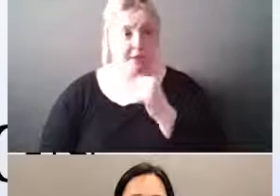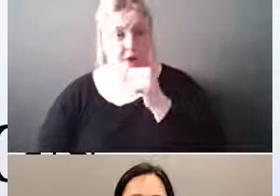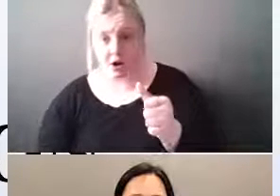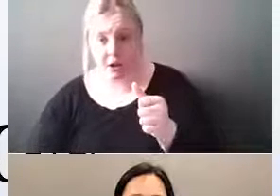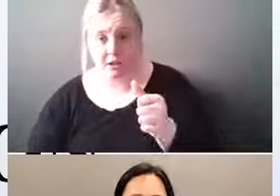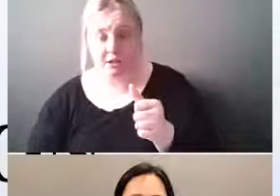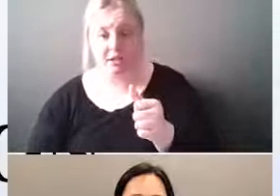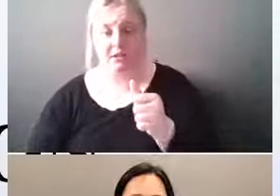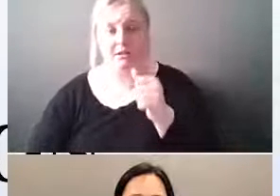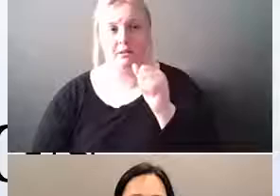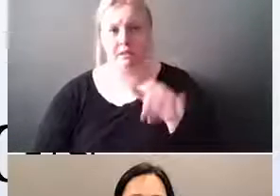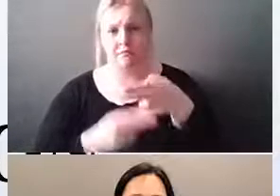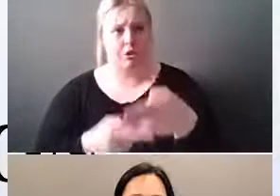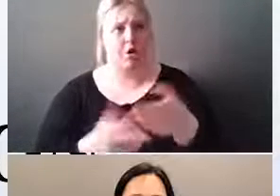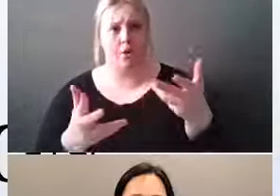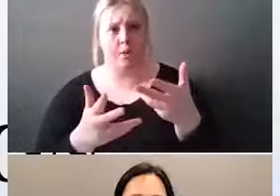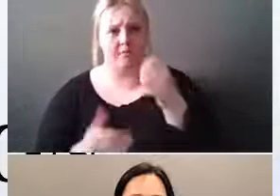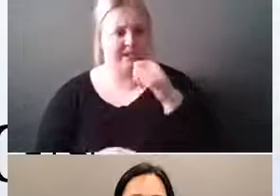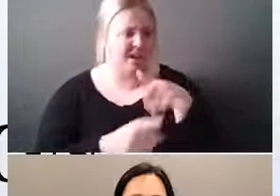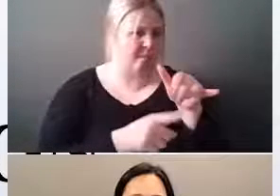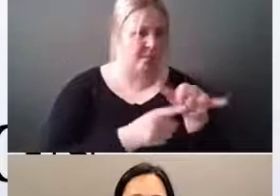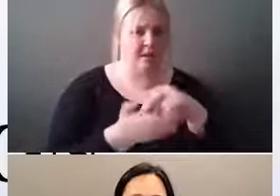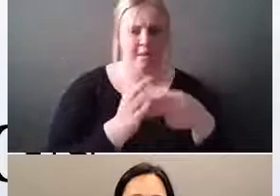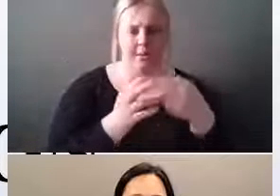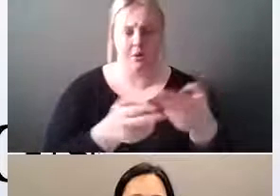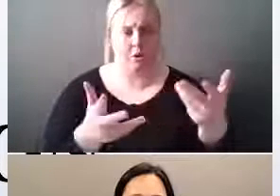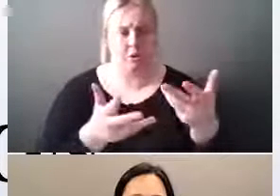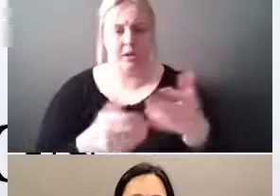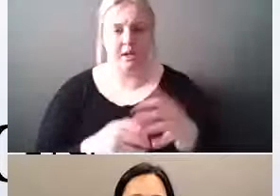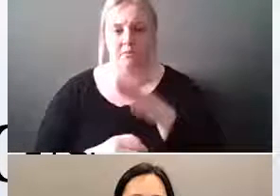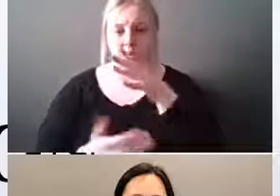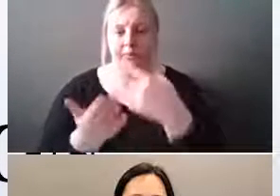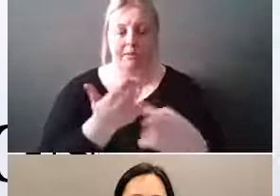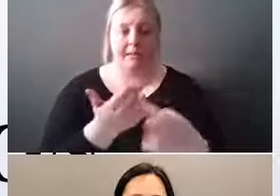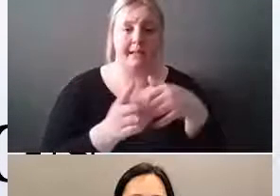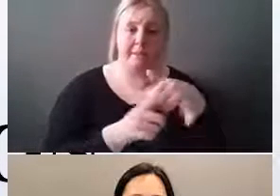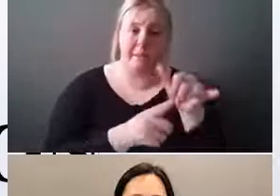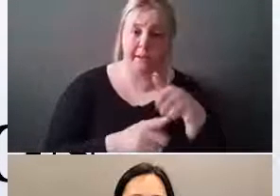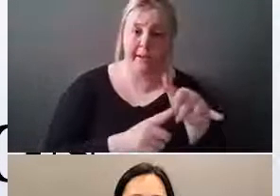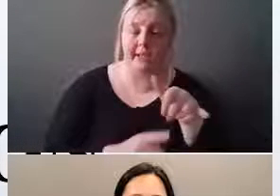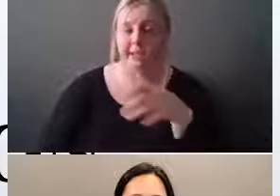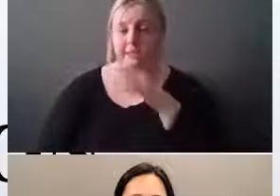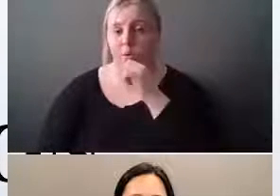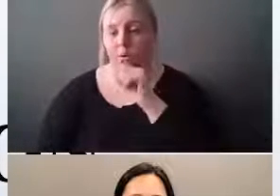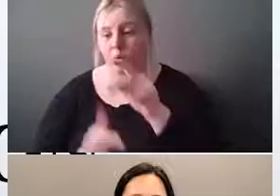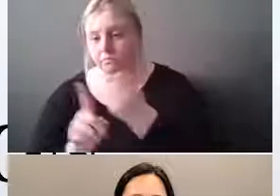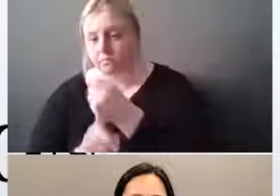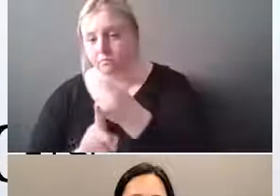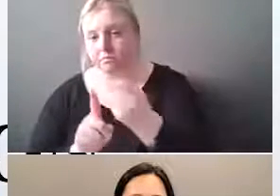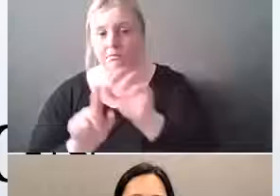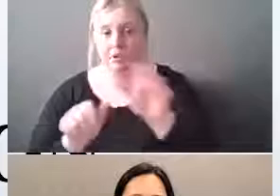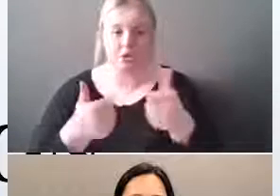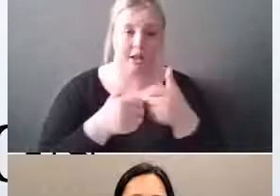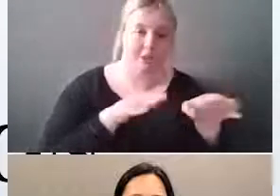it can be classified as. Groups will explore bullying, elder abuse, challenging behaviors,